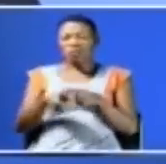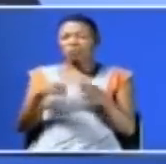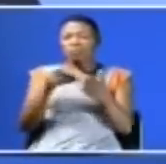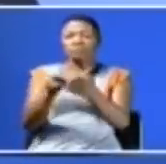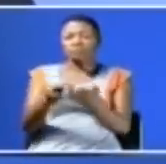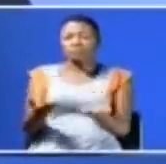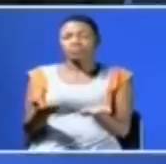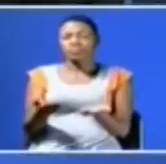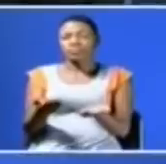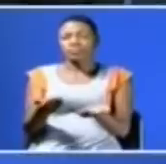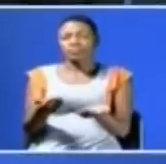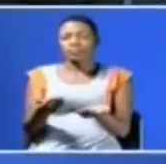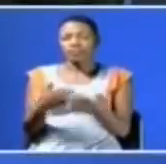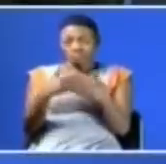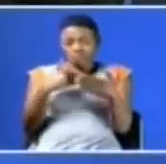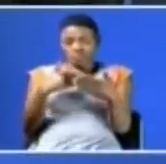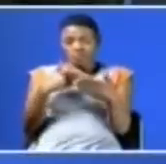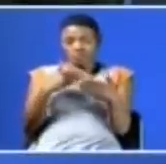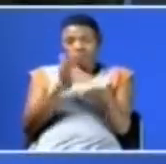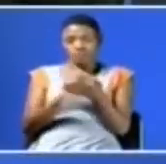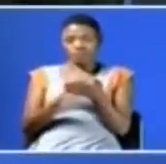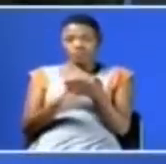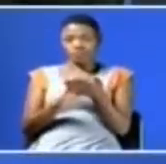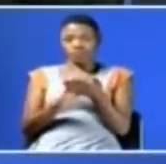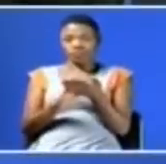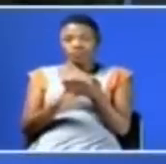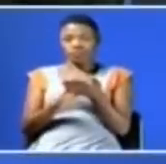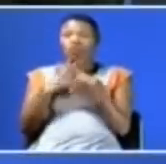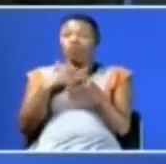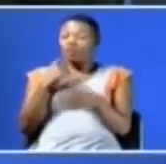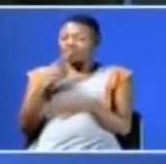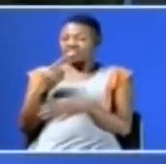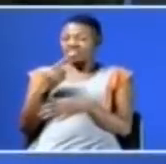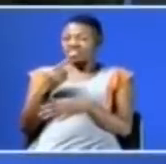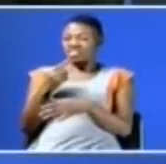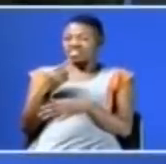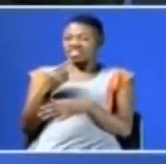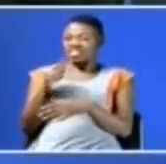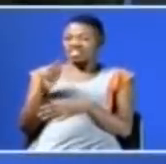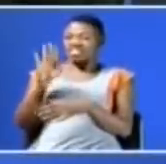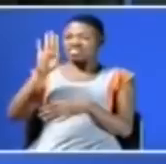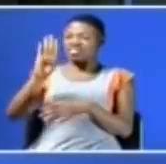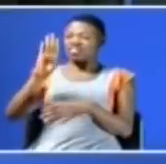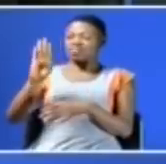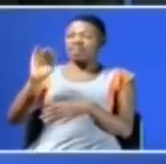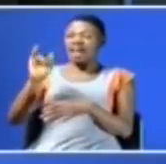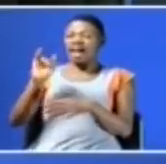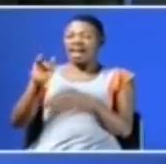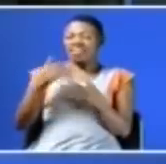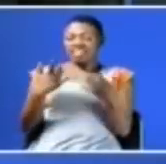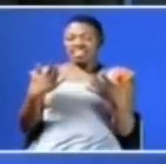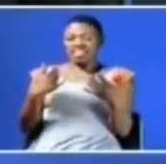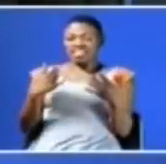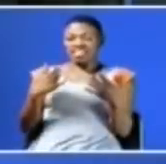wasn't even a boardroom. Okay, before you comment. I just wanted to mention that, you see, this BBI thing, really, it's